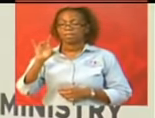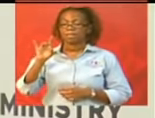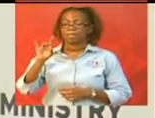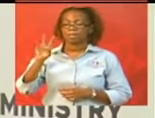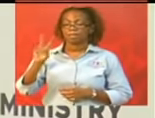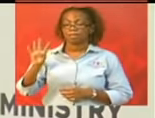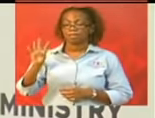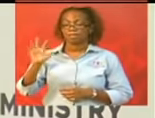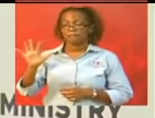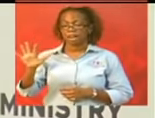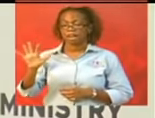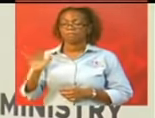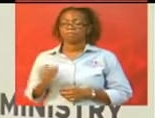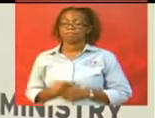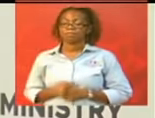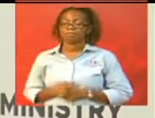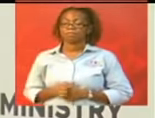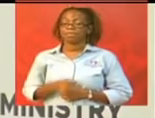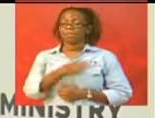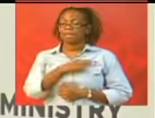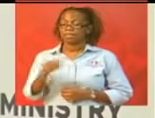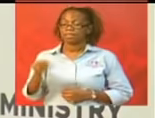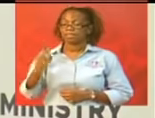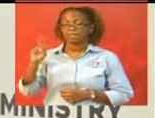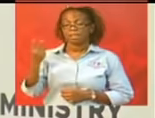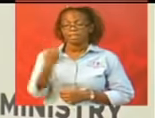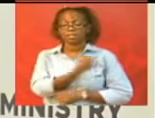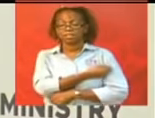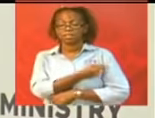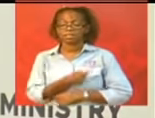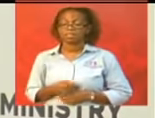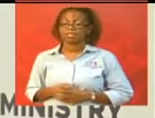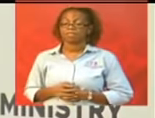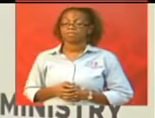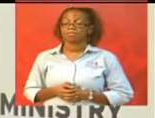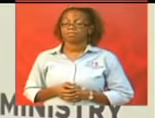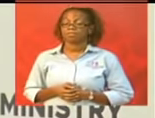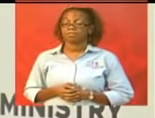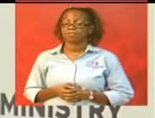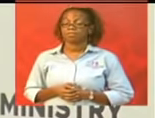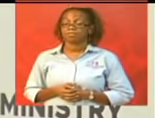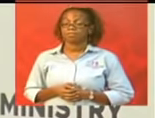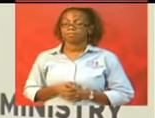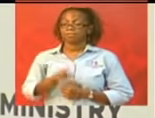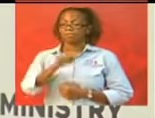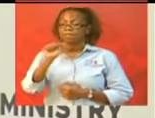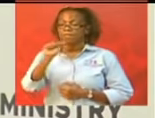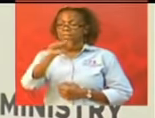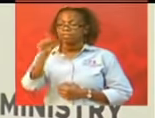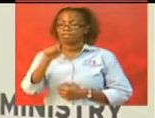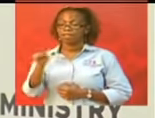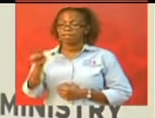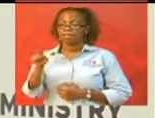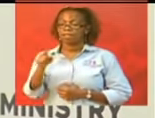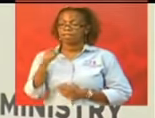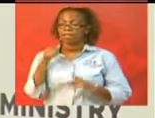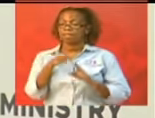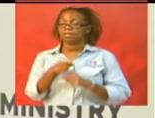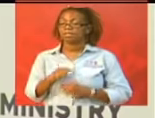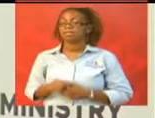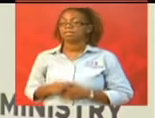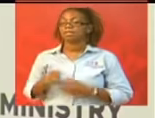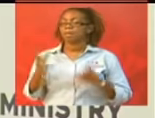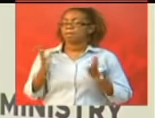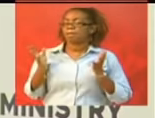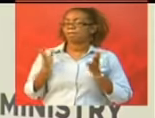7,745. And the second dose vaccines administered AstraZeneca from the 14th to the 18th,